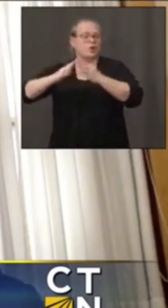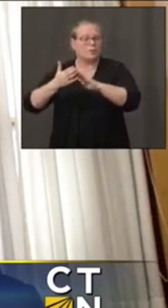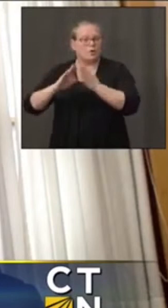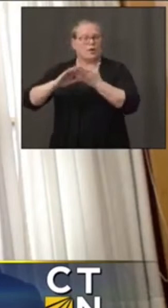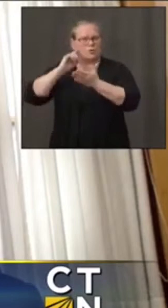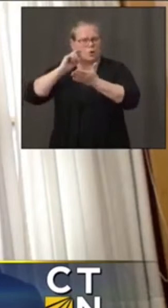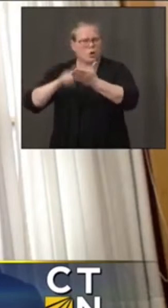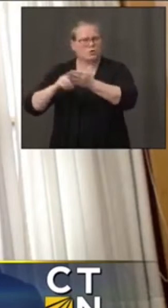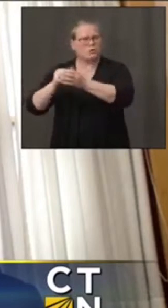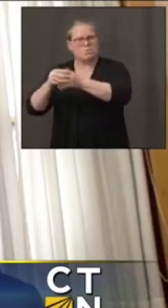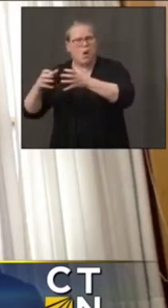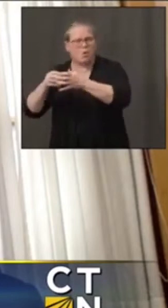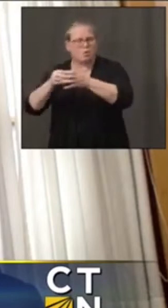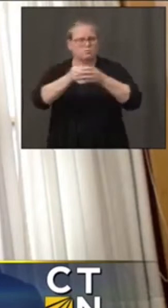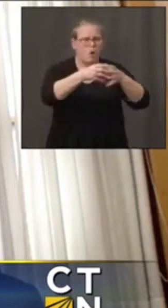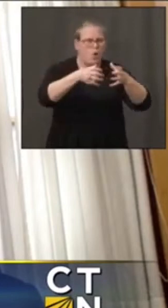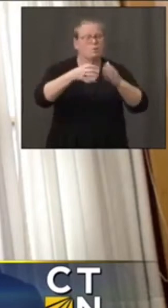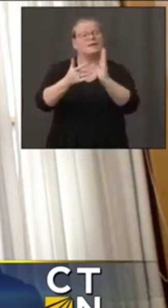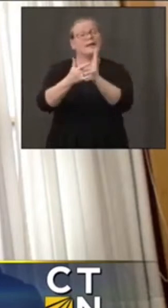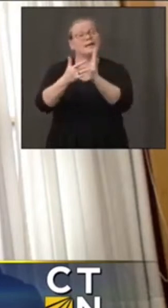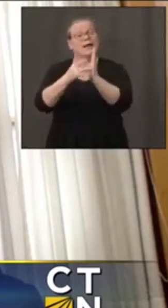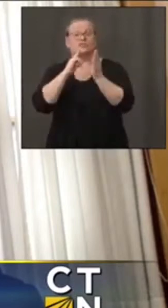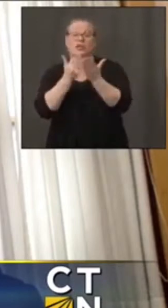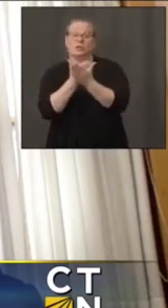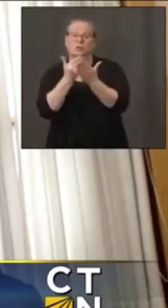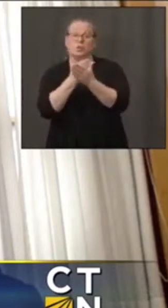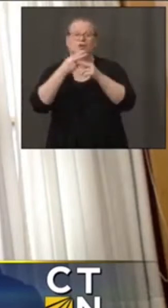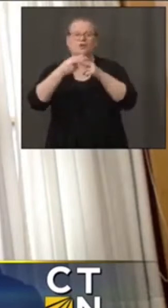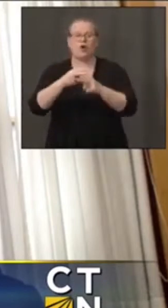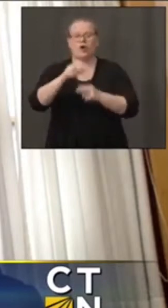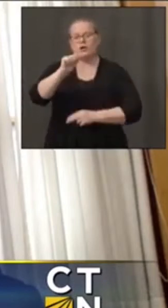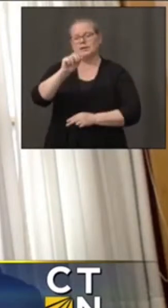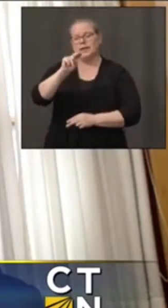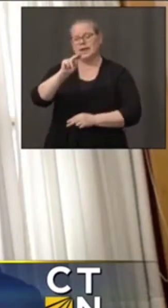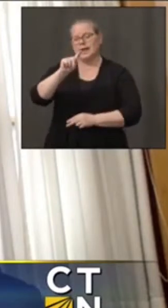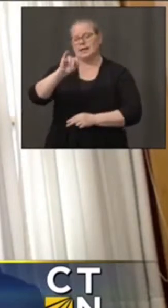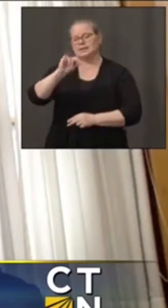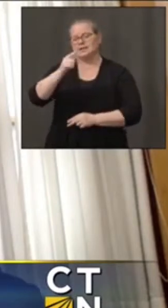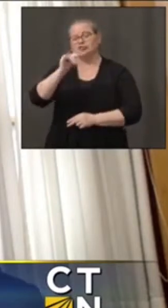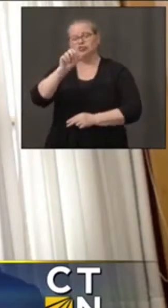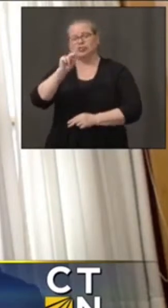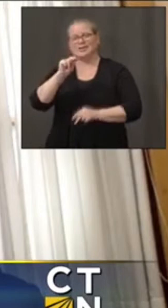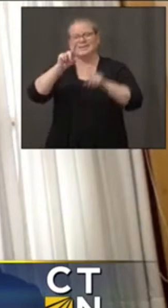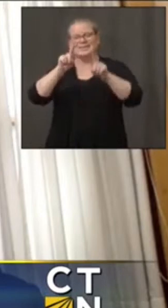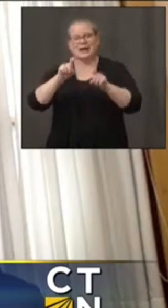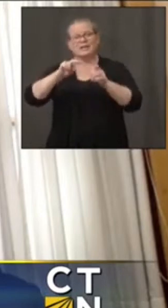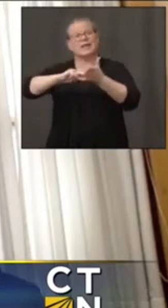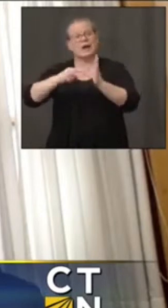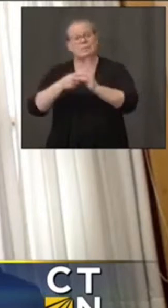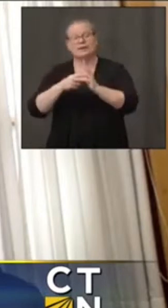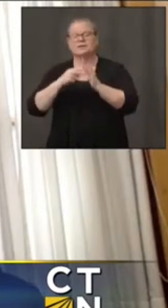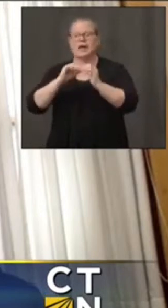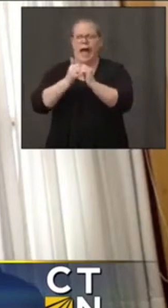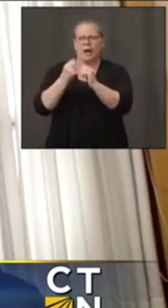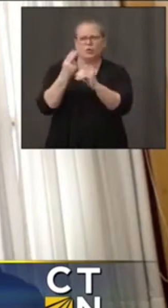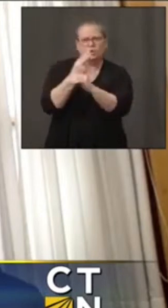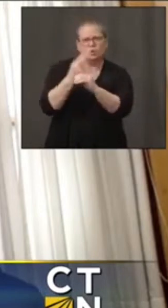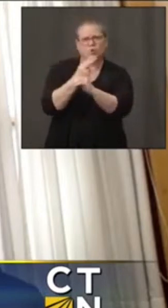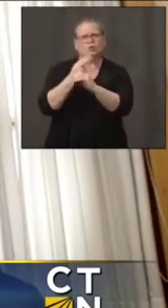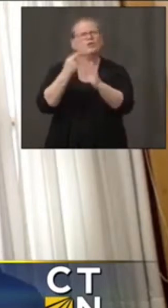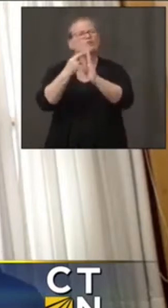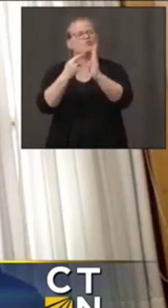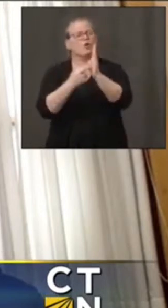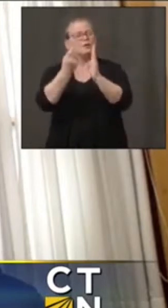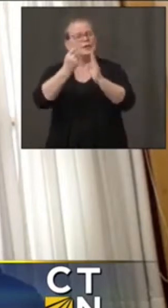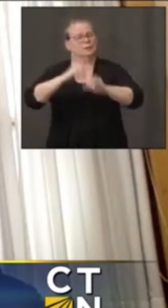So it is a new technology. It's an antigen test, so it's got a different set of restrictions around how it can be used given from the